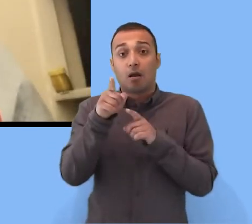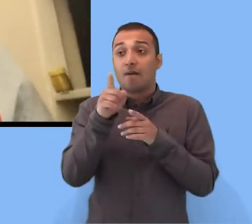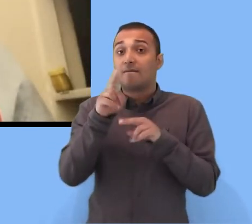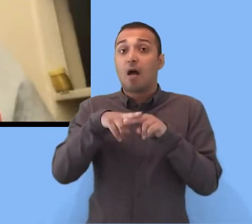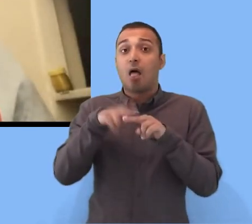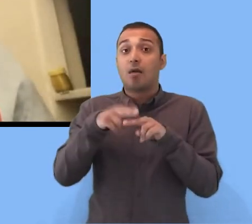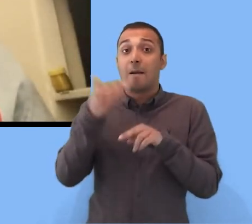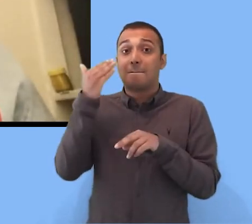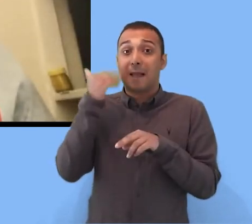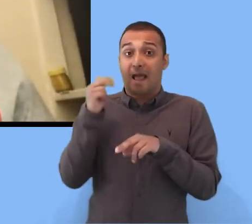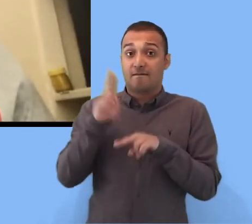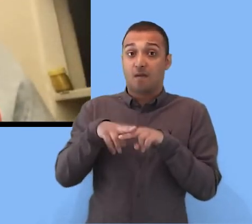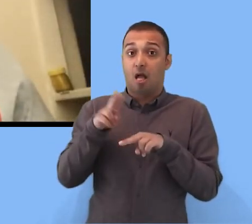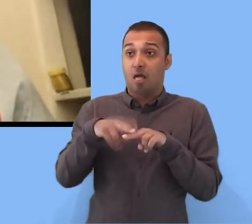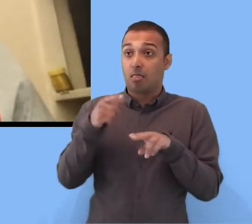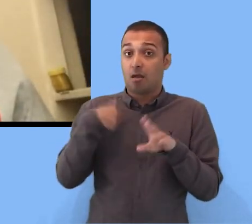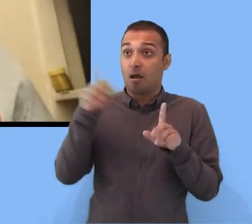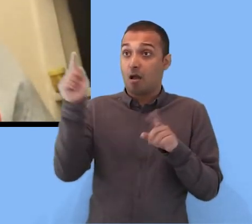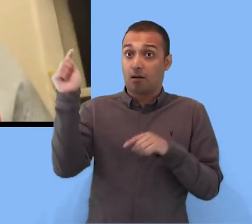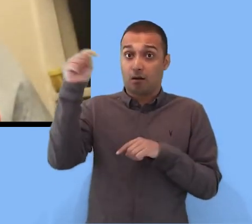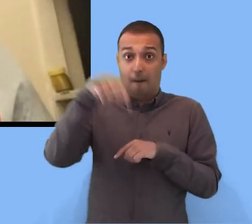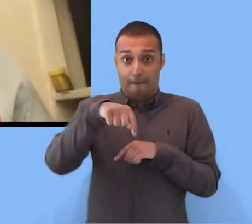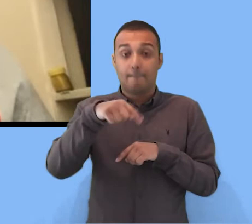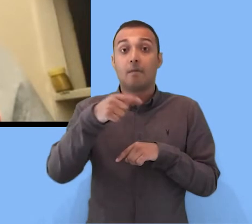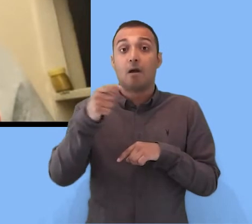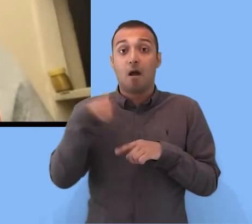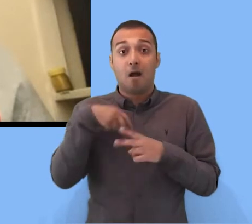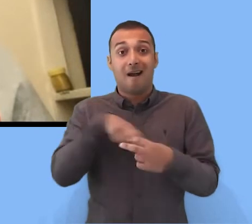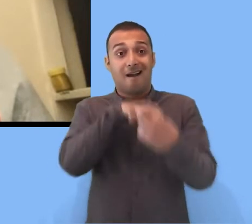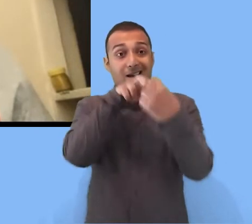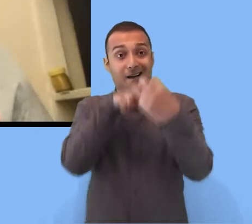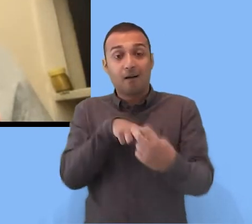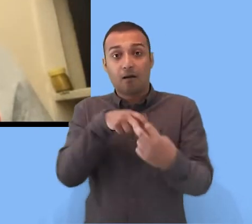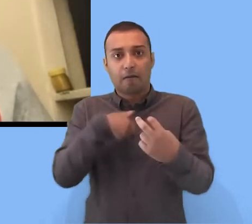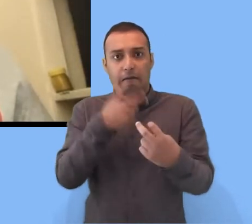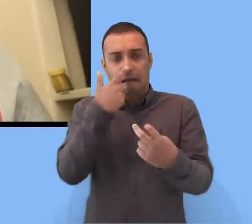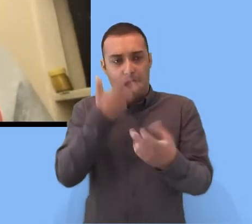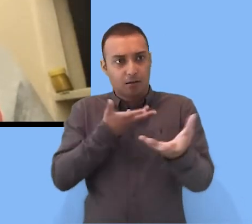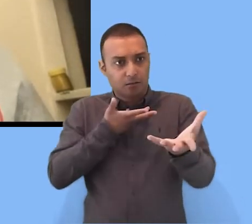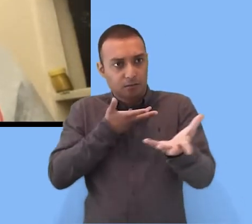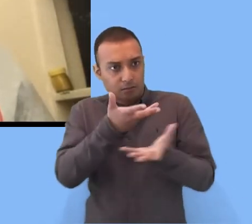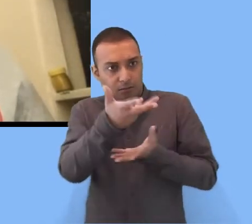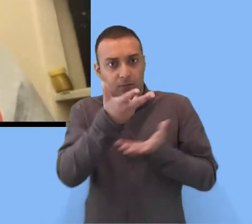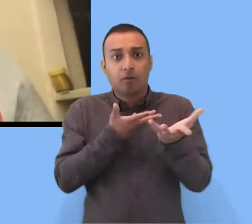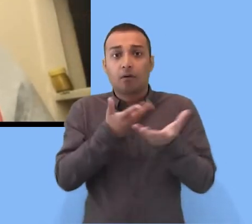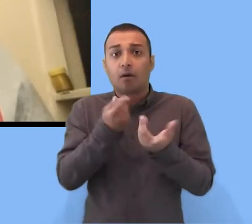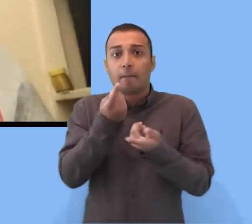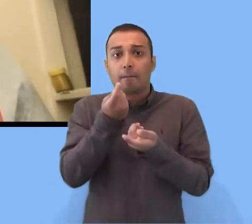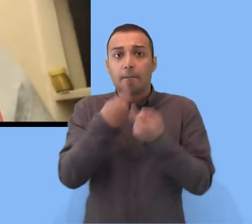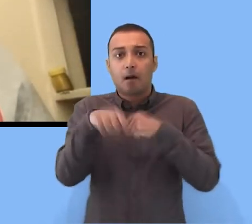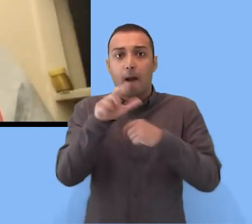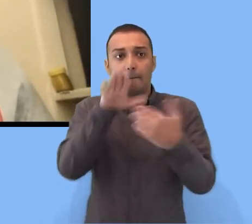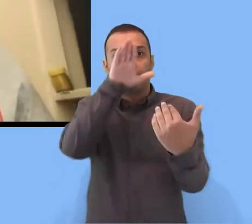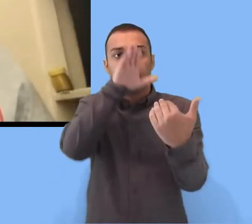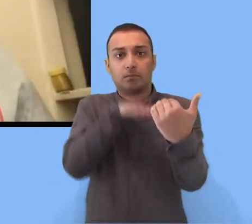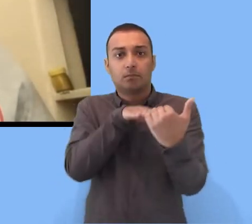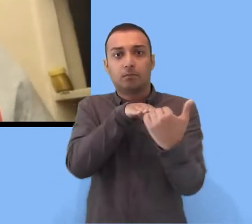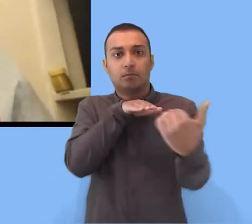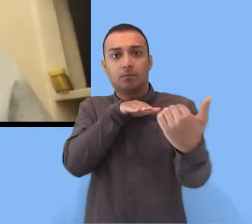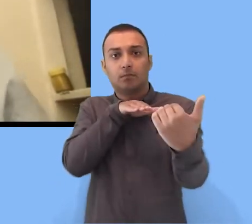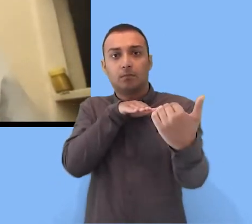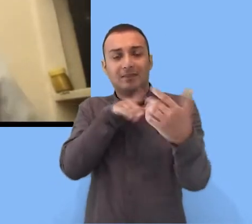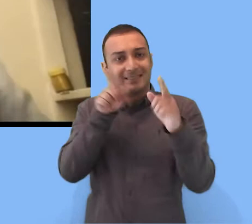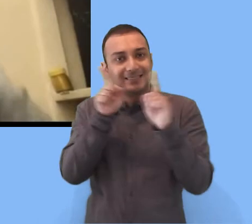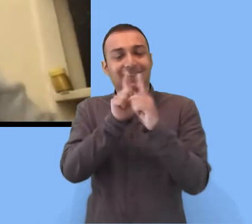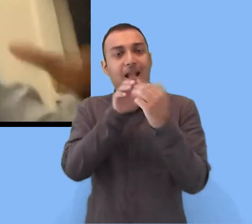level that they understand and in a way that they understand, it brings me great joy. And